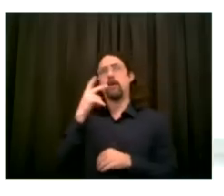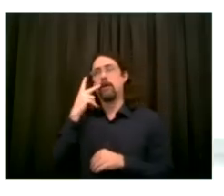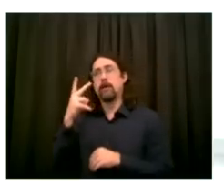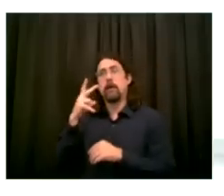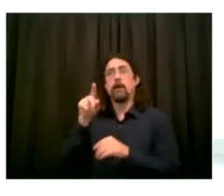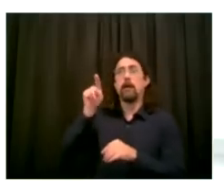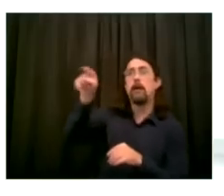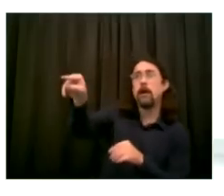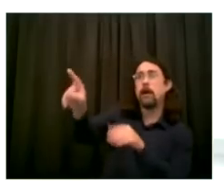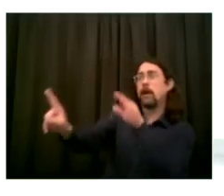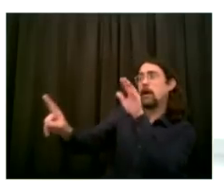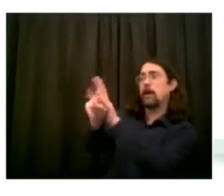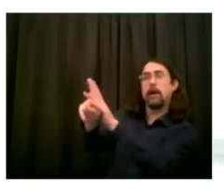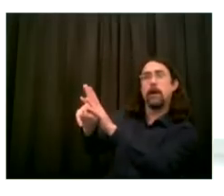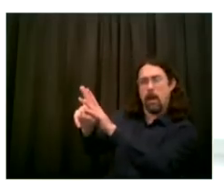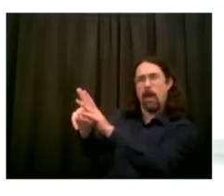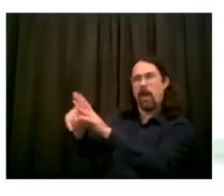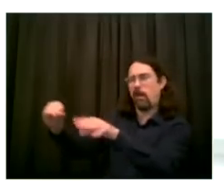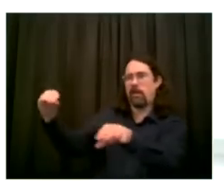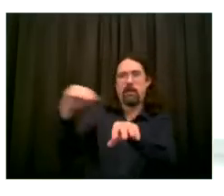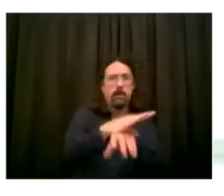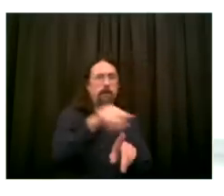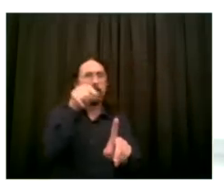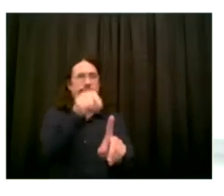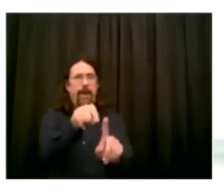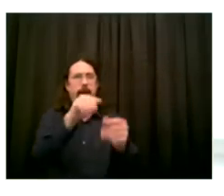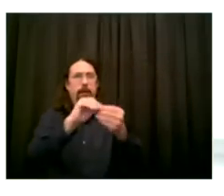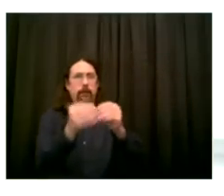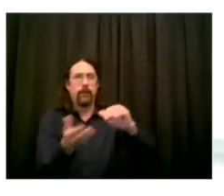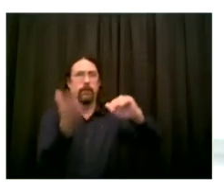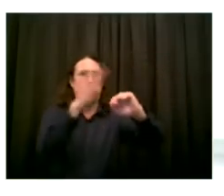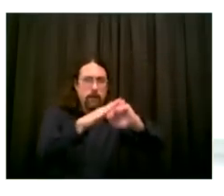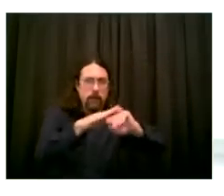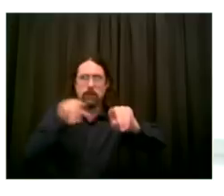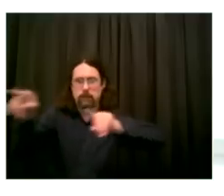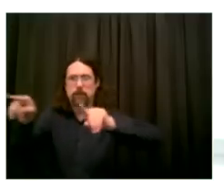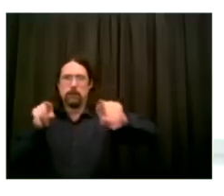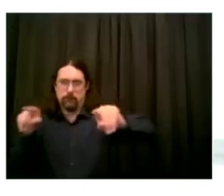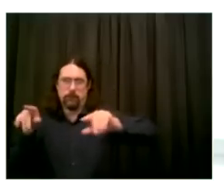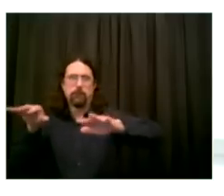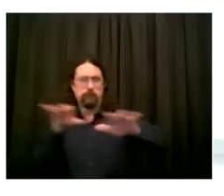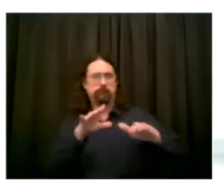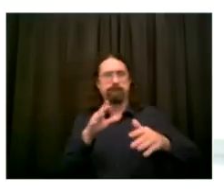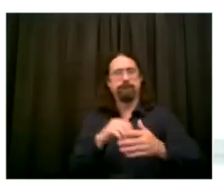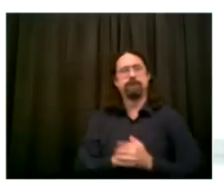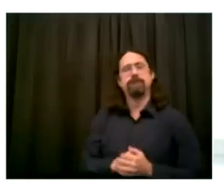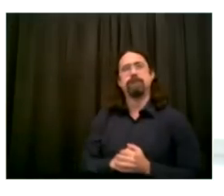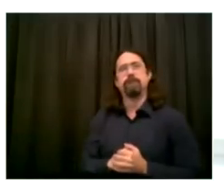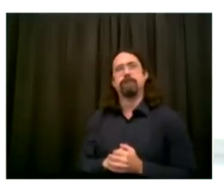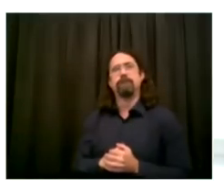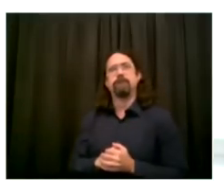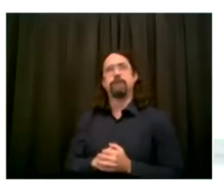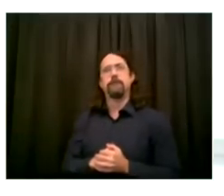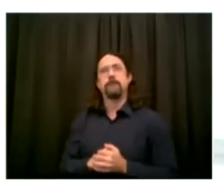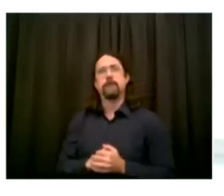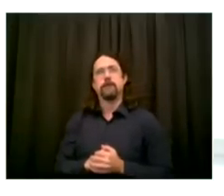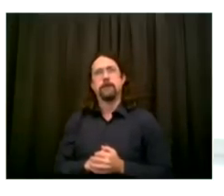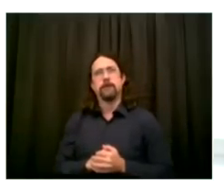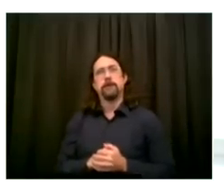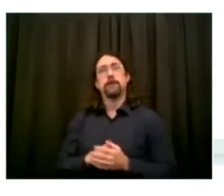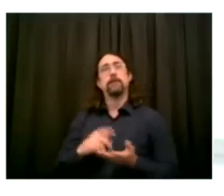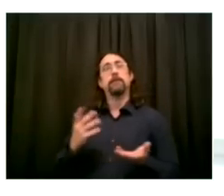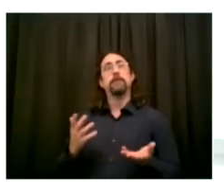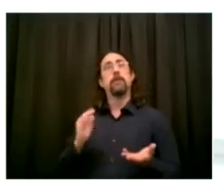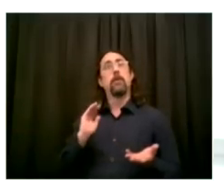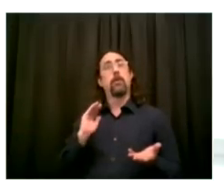greatest concern, ramping up all of our testing citywide, continuing to watch the other indicators, not just in those